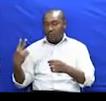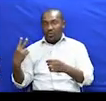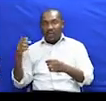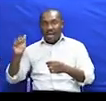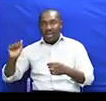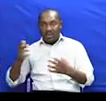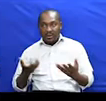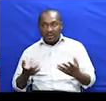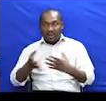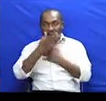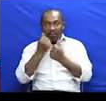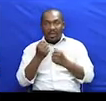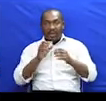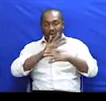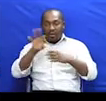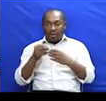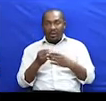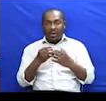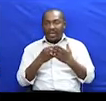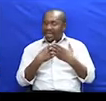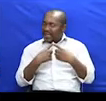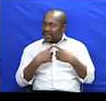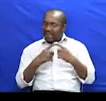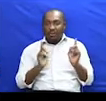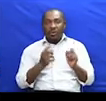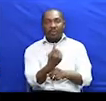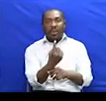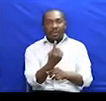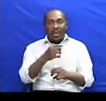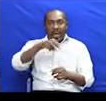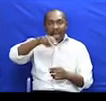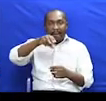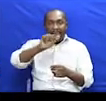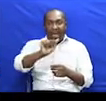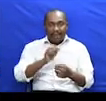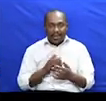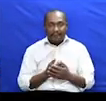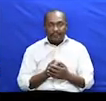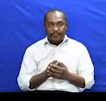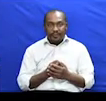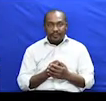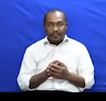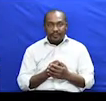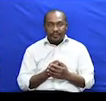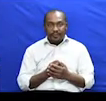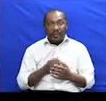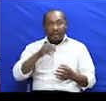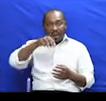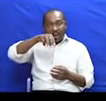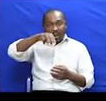have all the components except one, that is molarity of base. Make subjective from the molar ratio